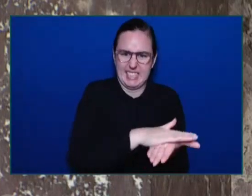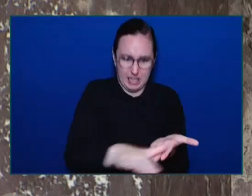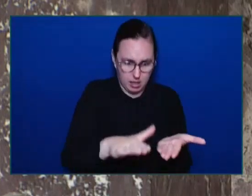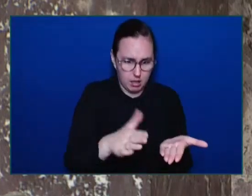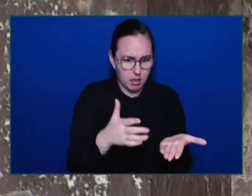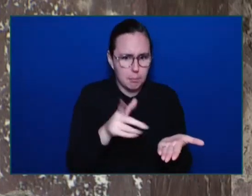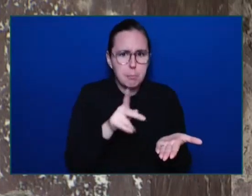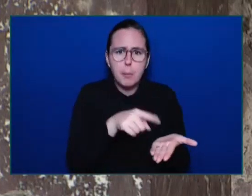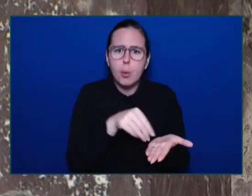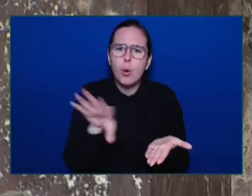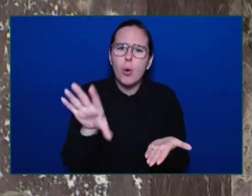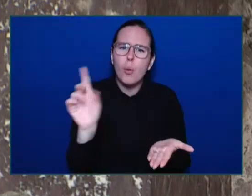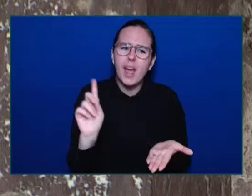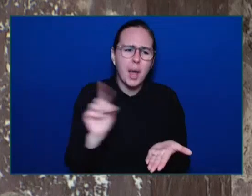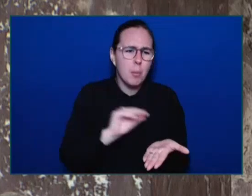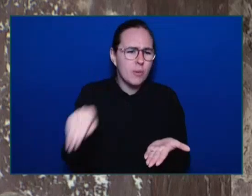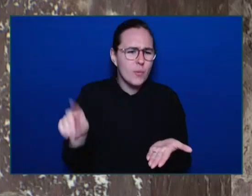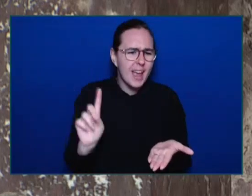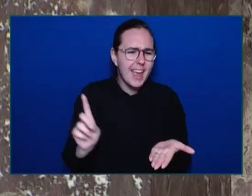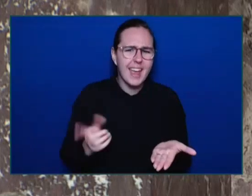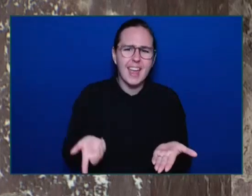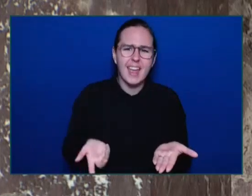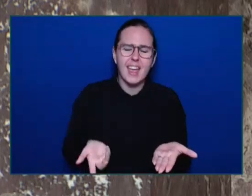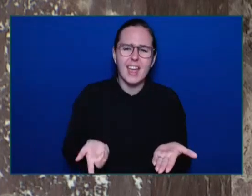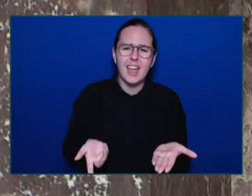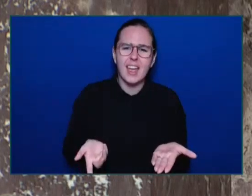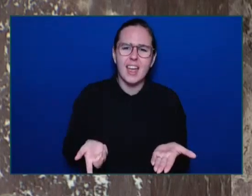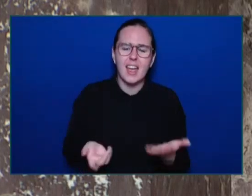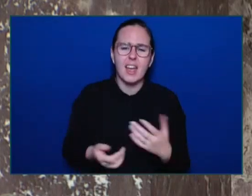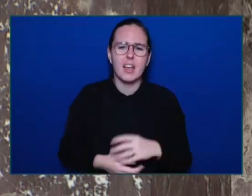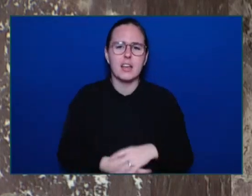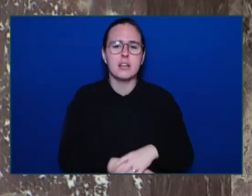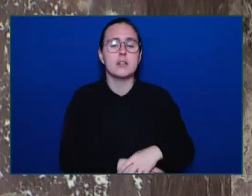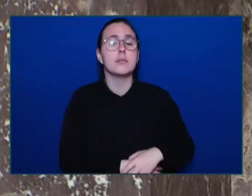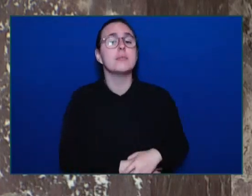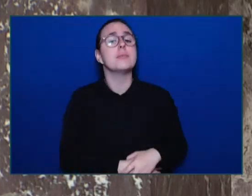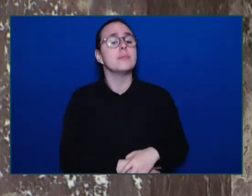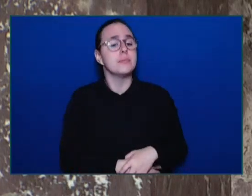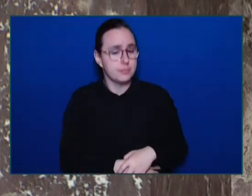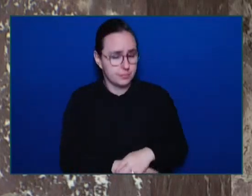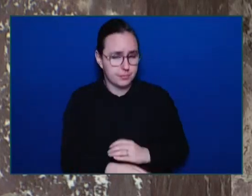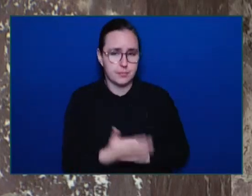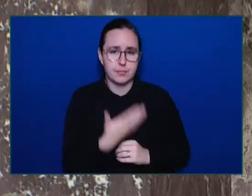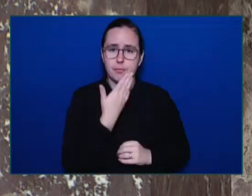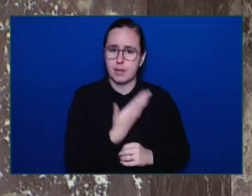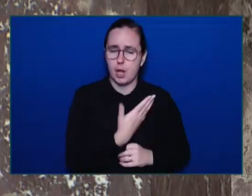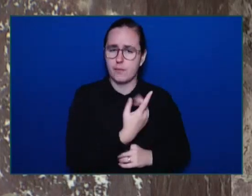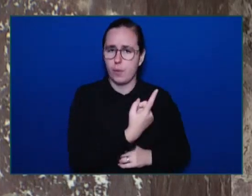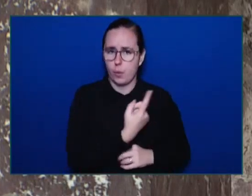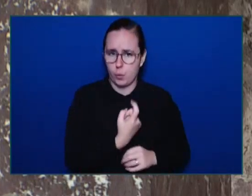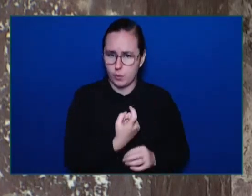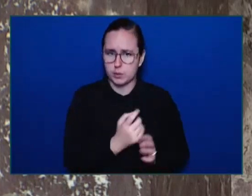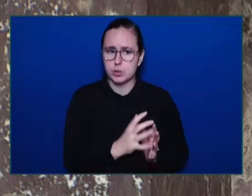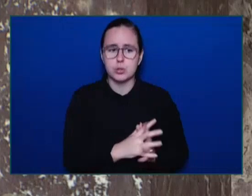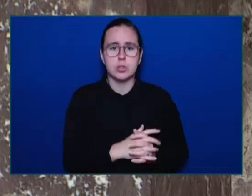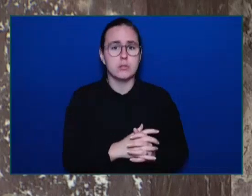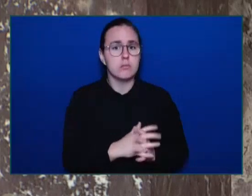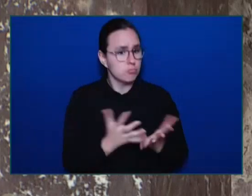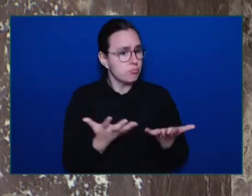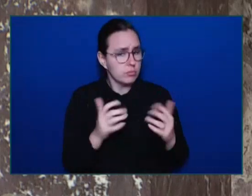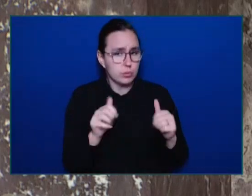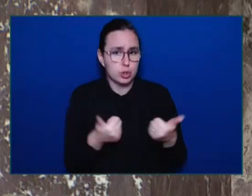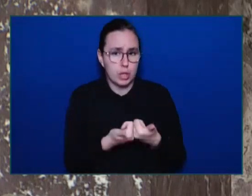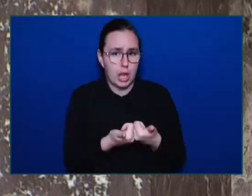is certainly a challenging issue. The City of Vancouver notified me this morning that they were going to move in